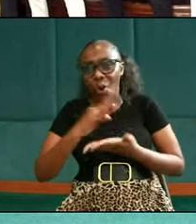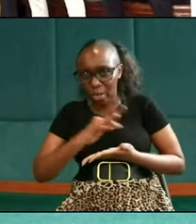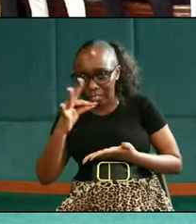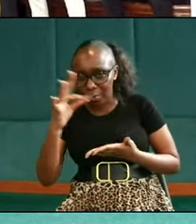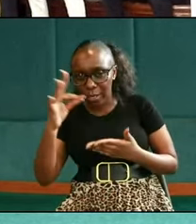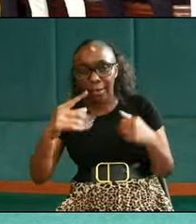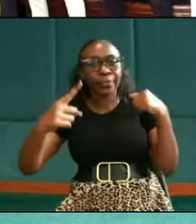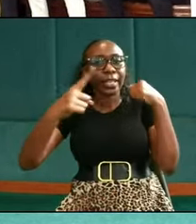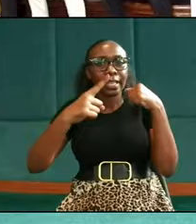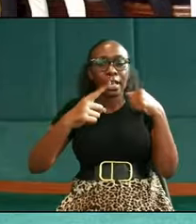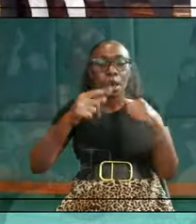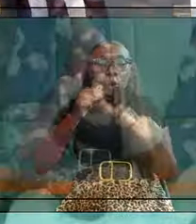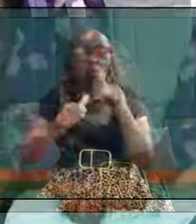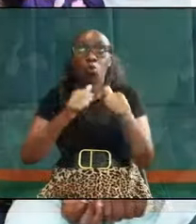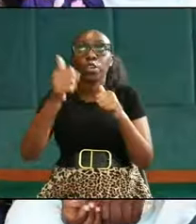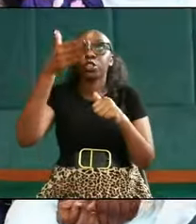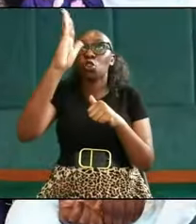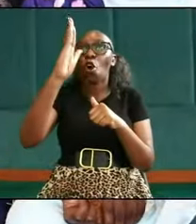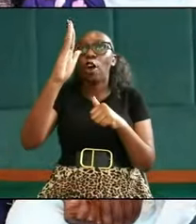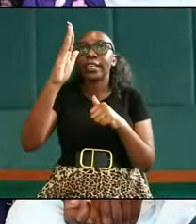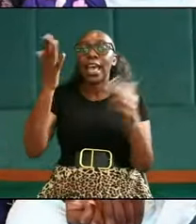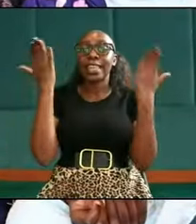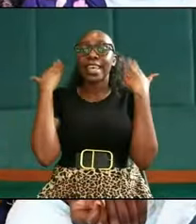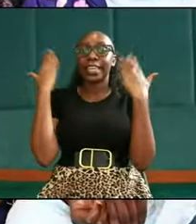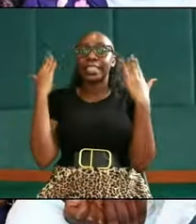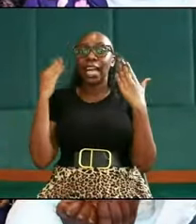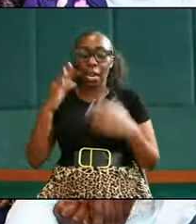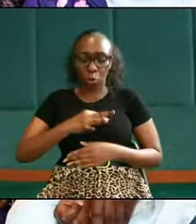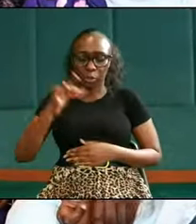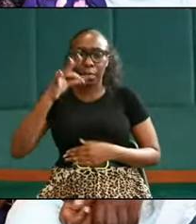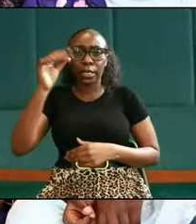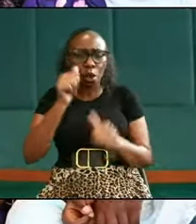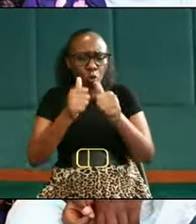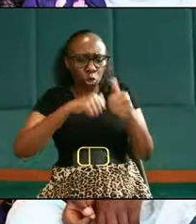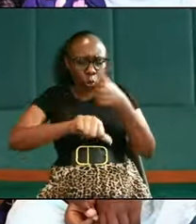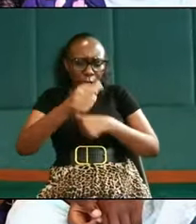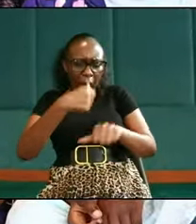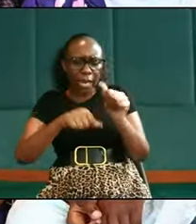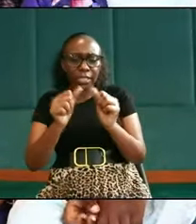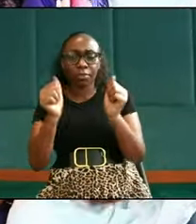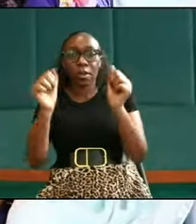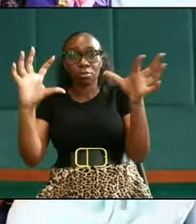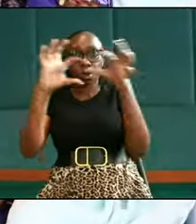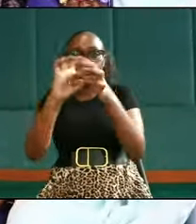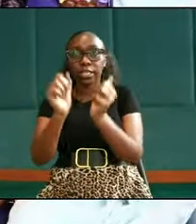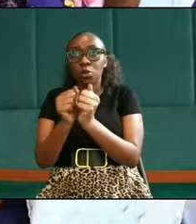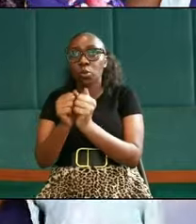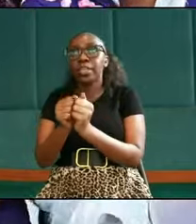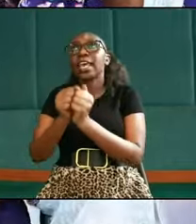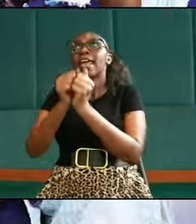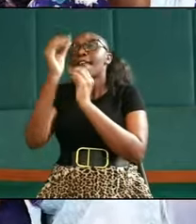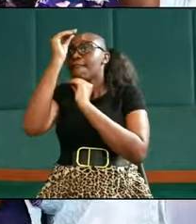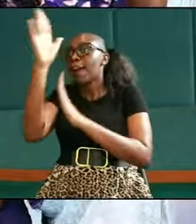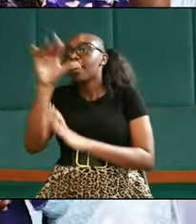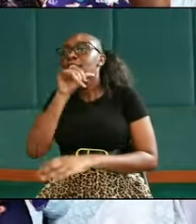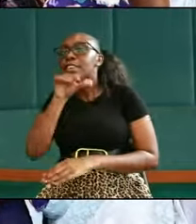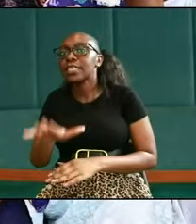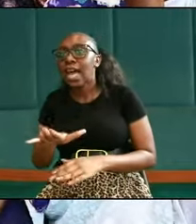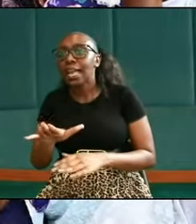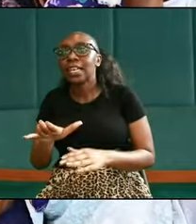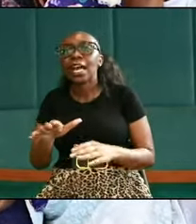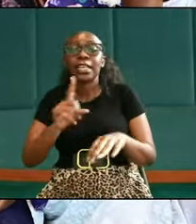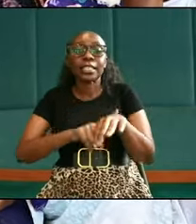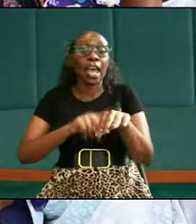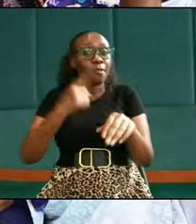Spirit, that God, the Eternal Spirit, was active with the Father and the Son at creation,